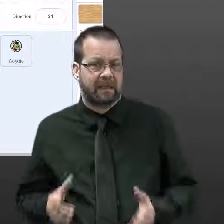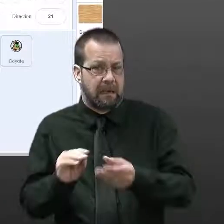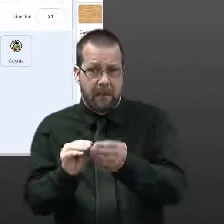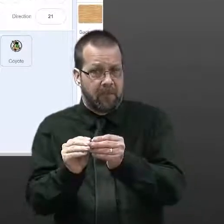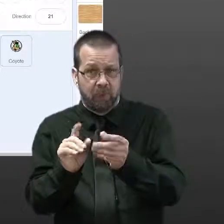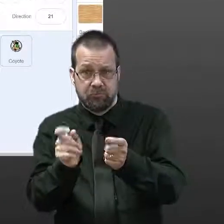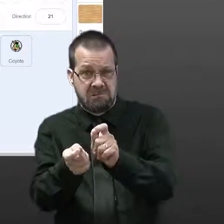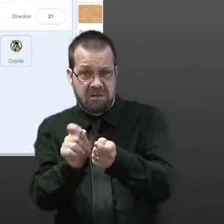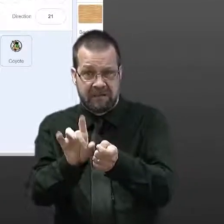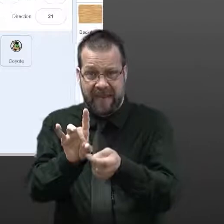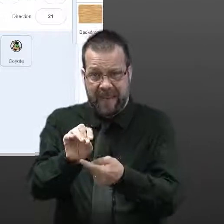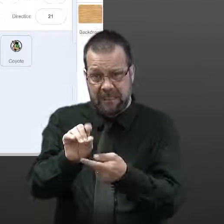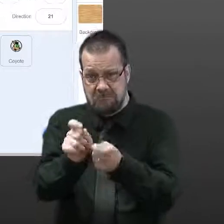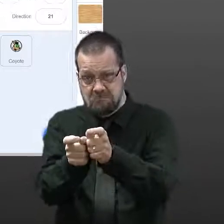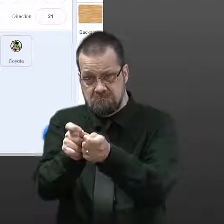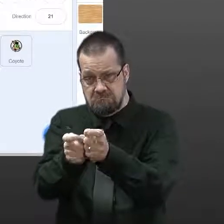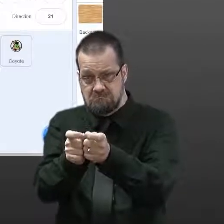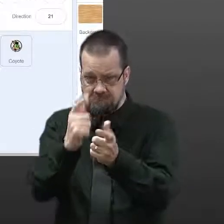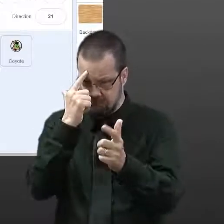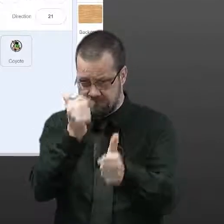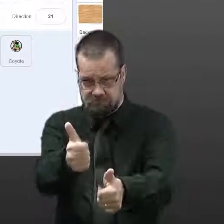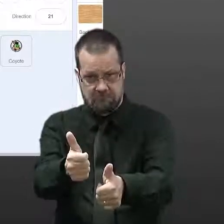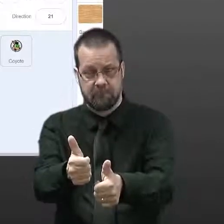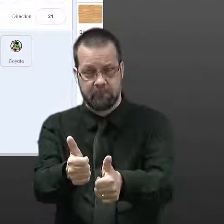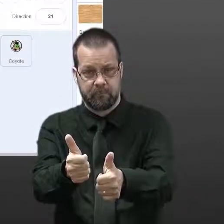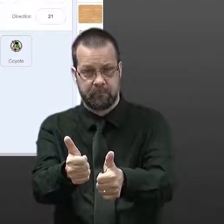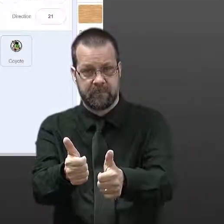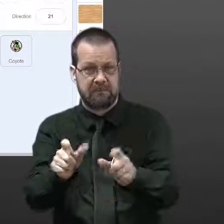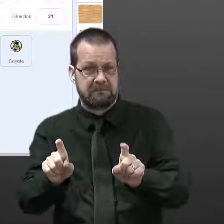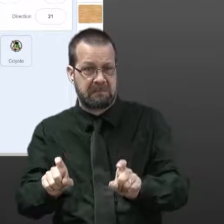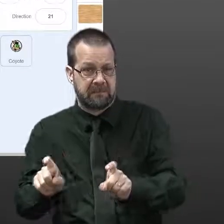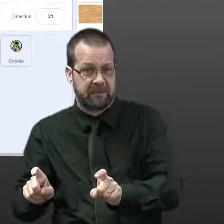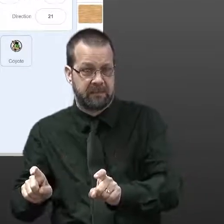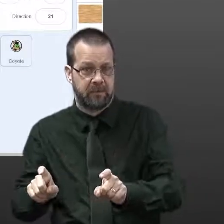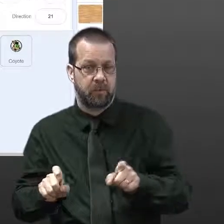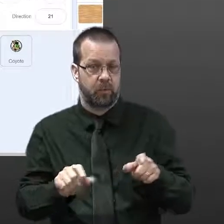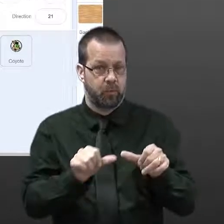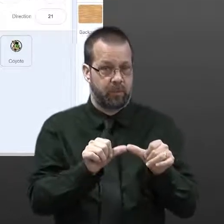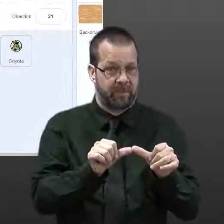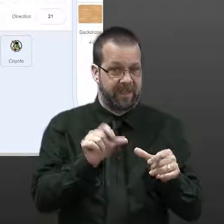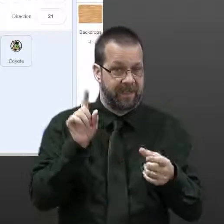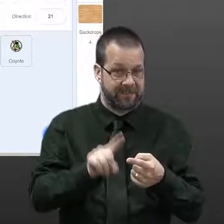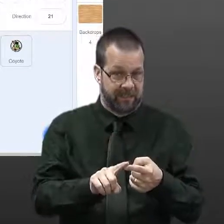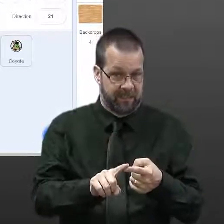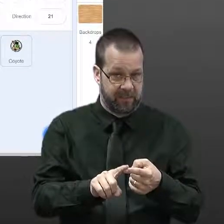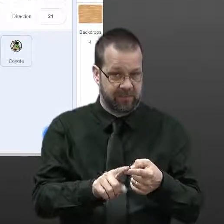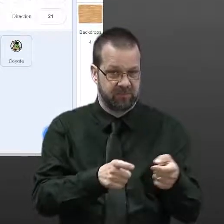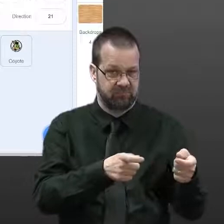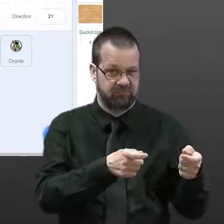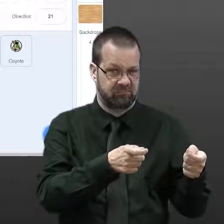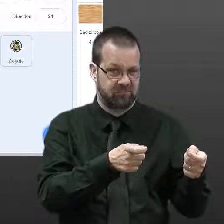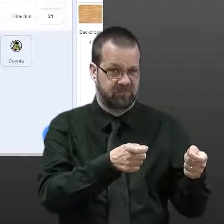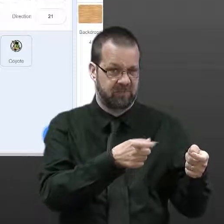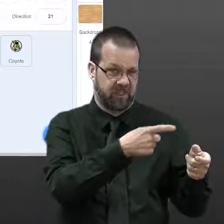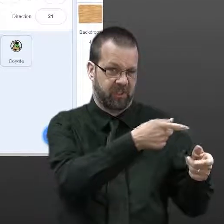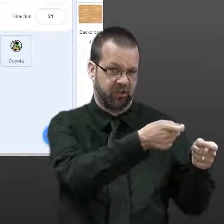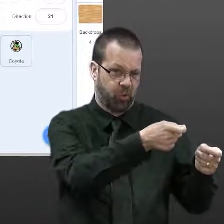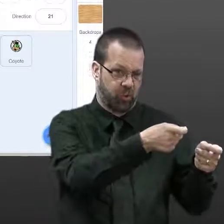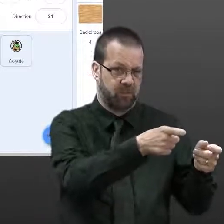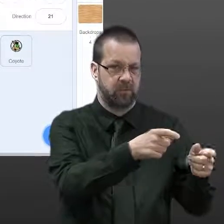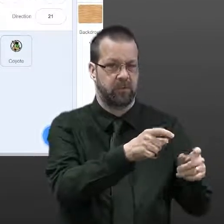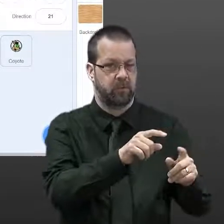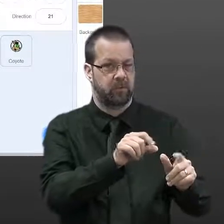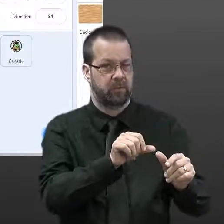play around with. Then we will repeat until, so you can find that block in control. And that